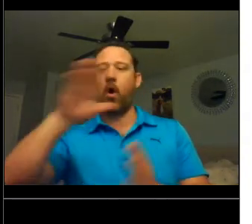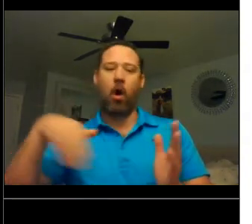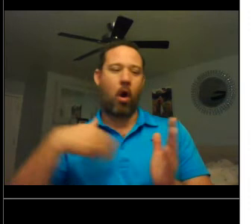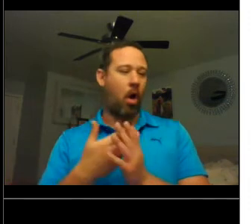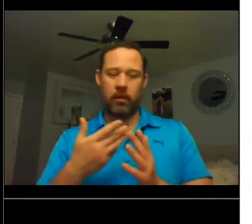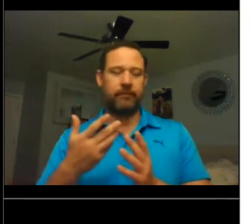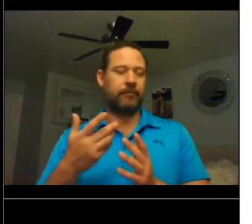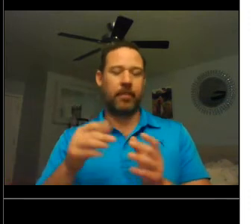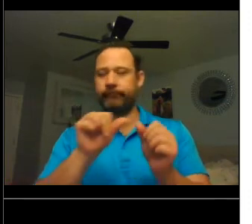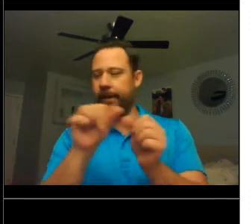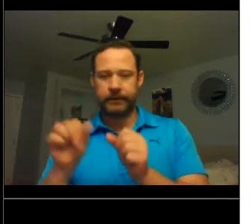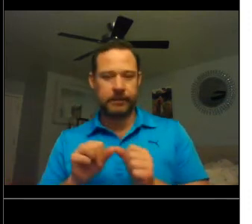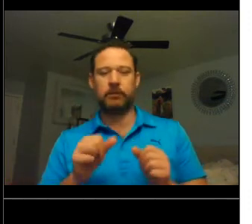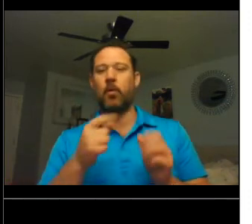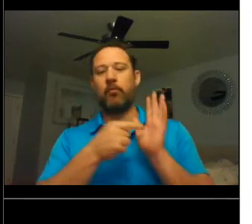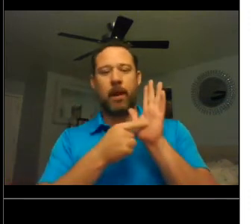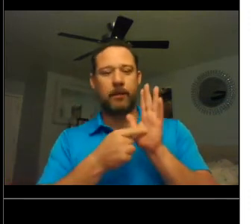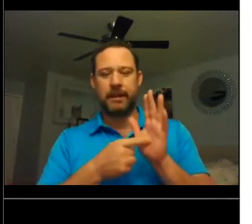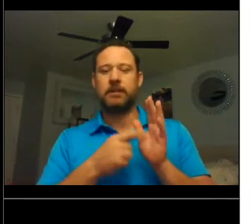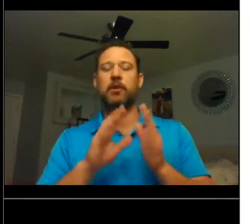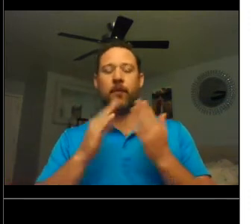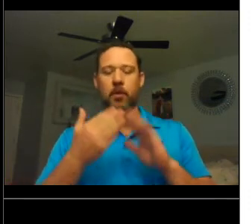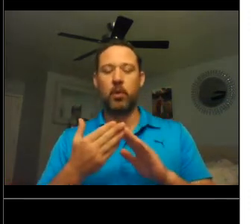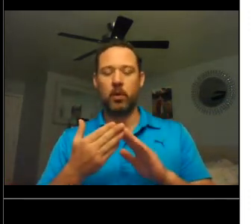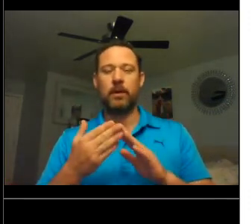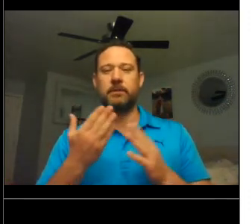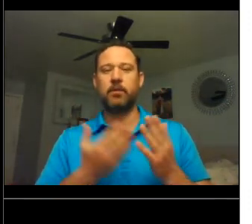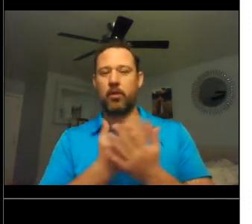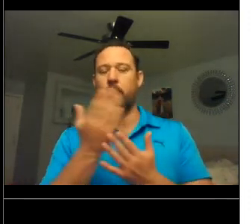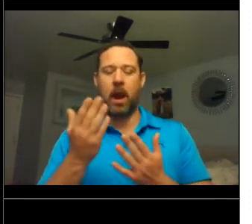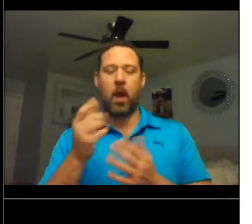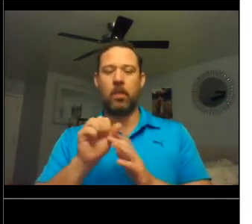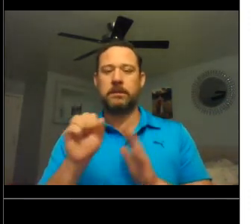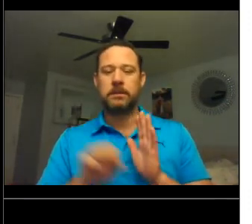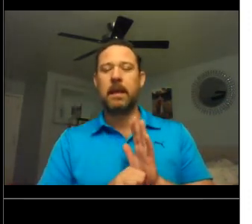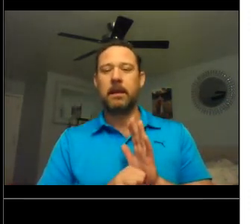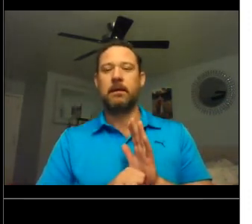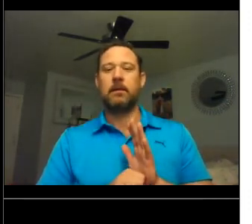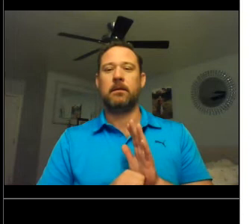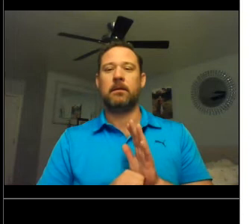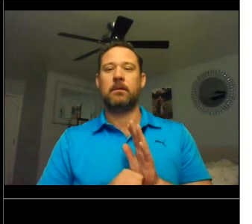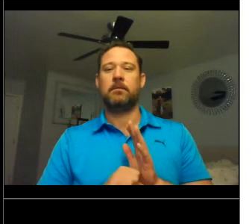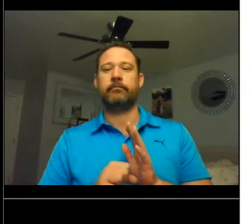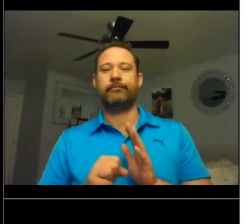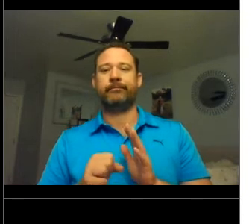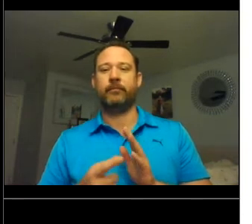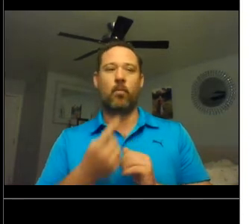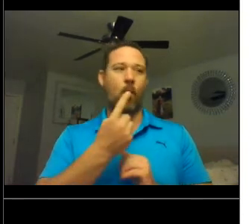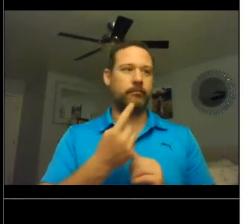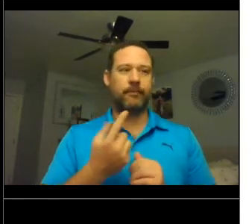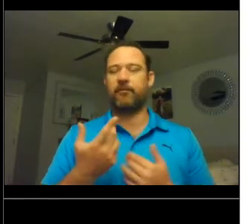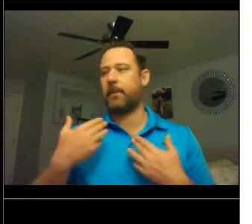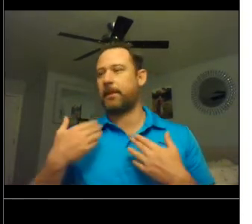geographical spaces or representation of communities throughout the state, since this is a body making up of 15 members, but we